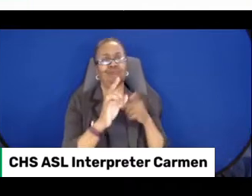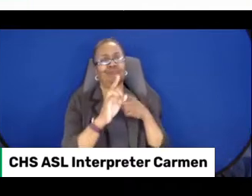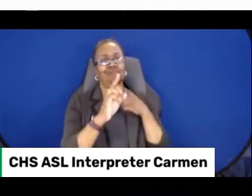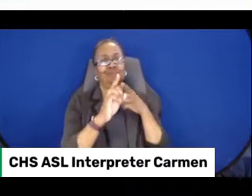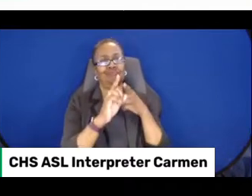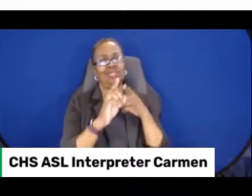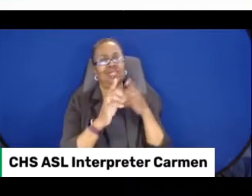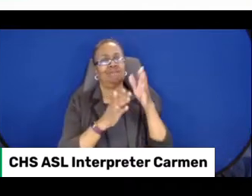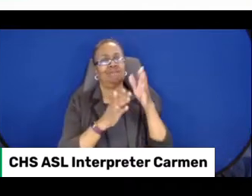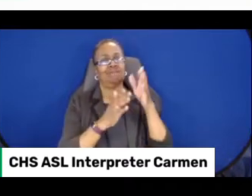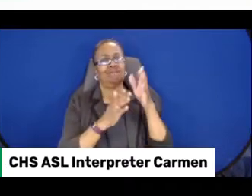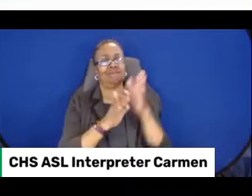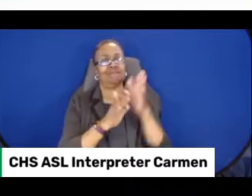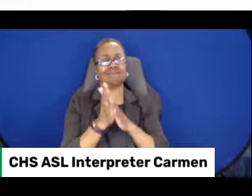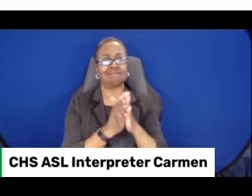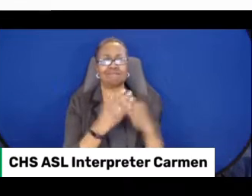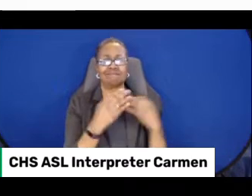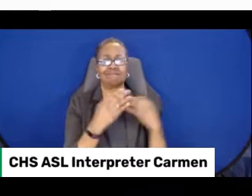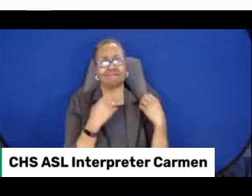just food system in Chicago.